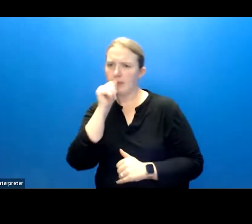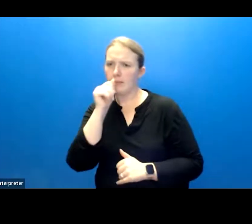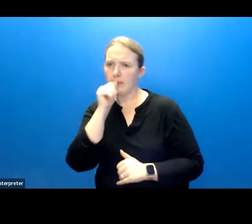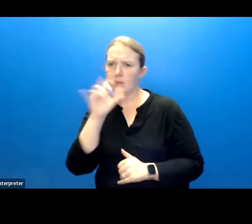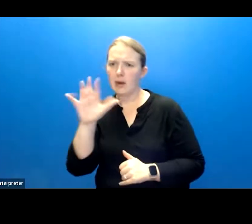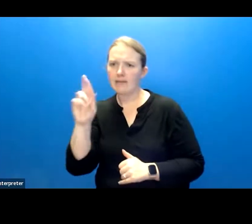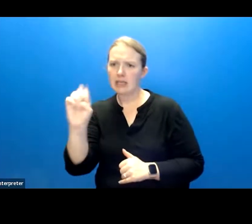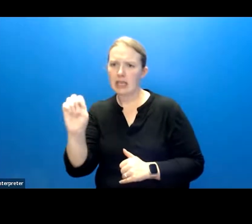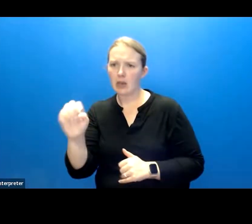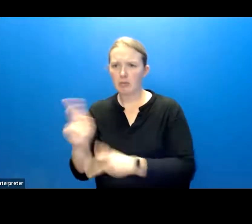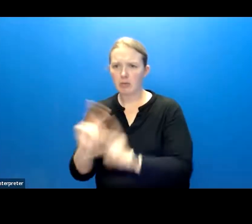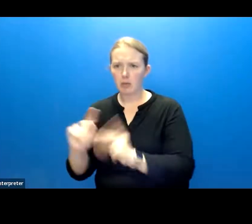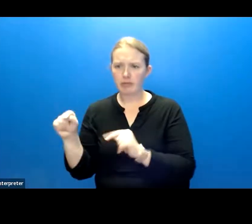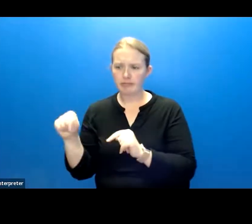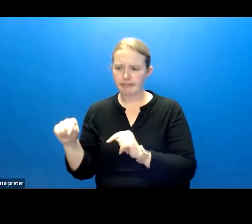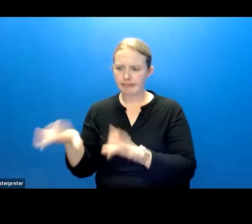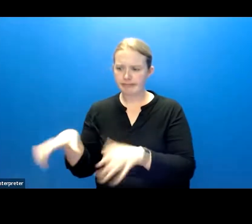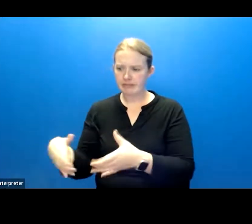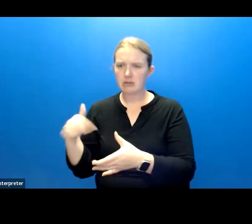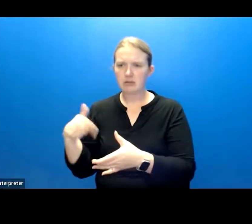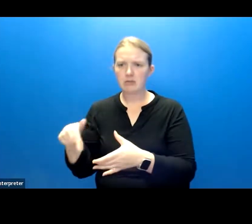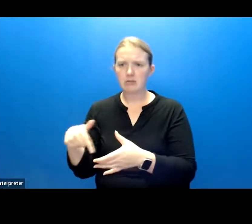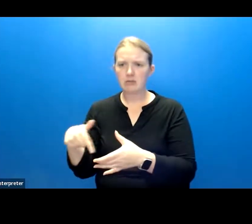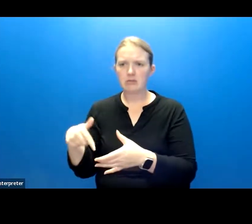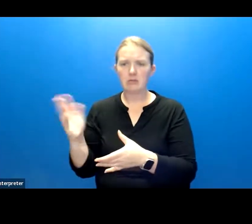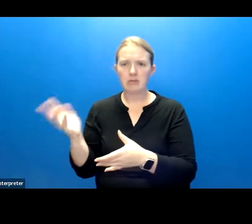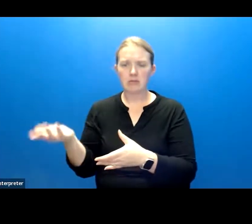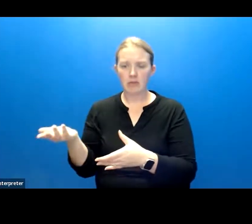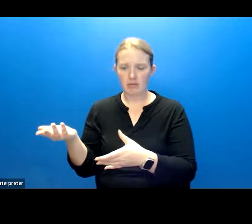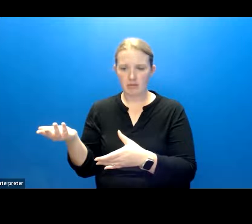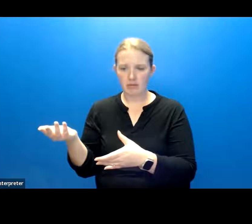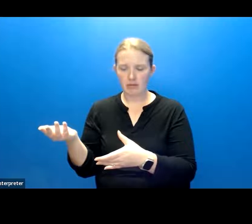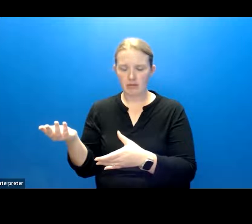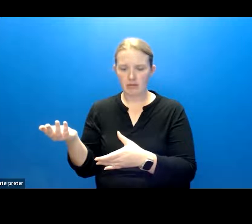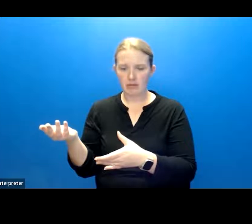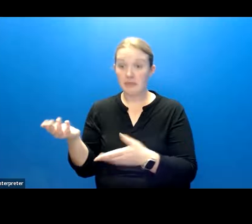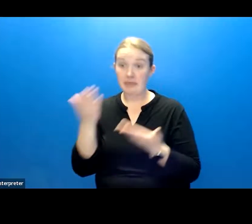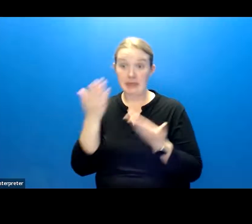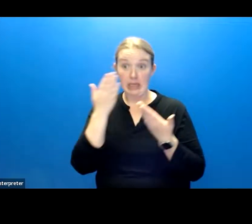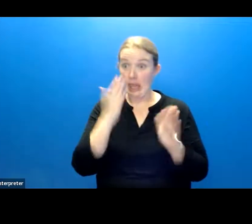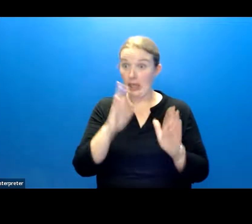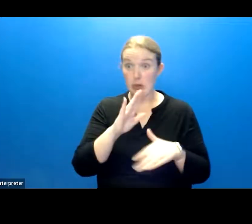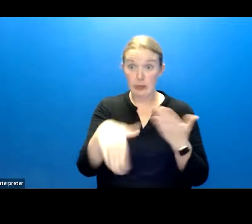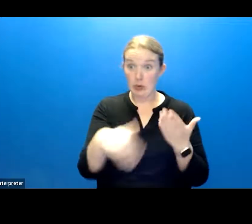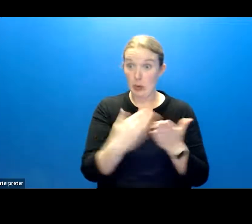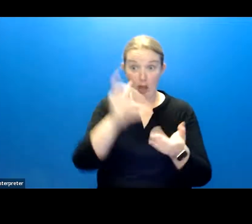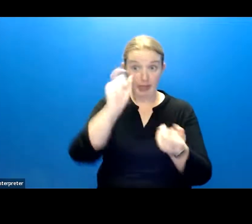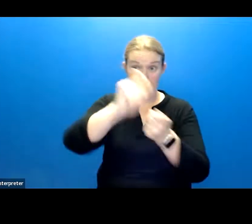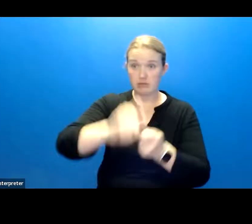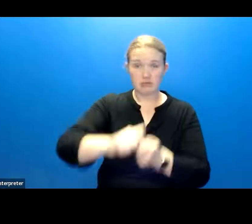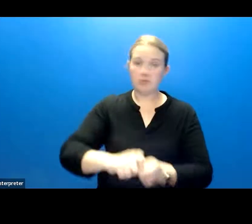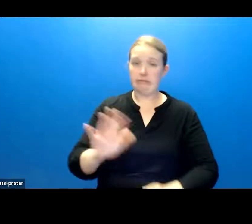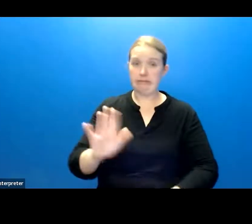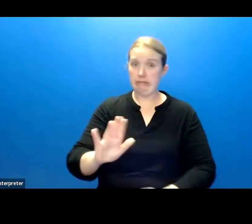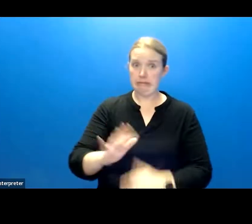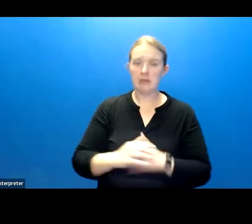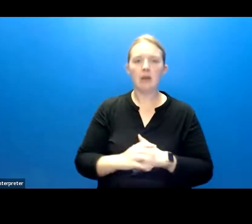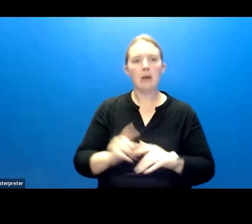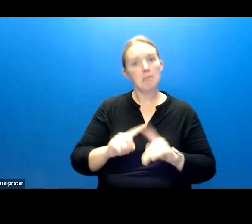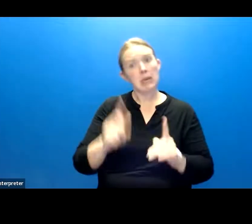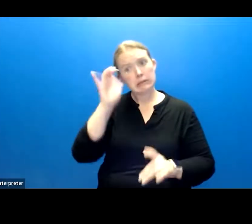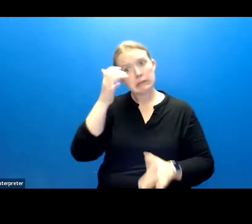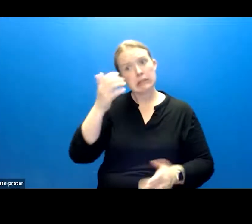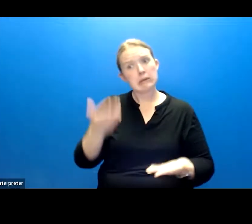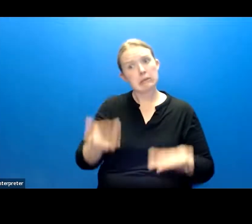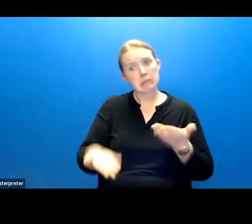people, right? While I don't know all the ins and outs, it sounds like it's something that could be beneficial,